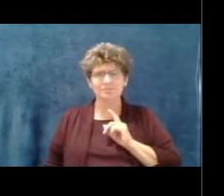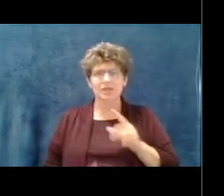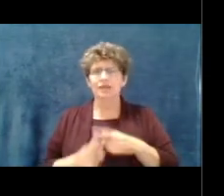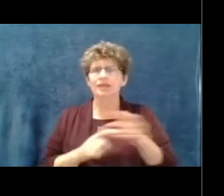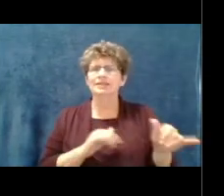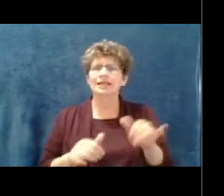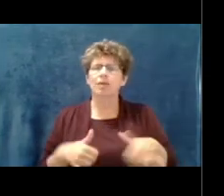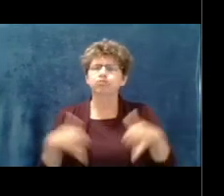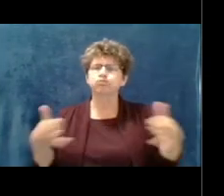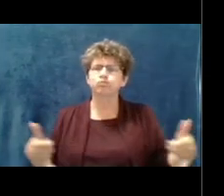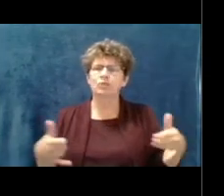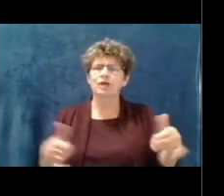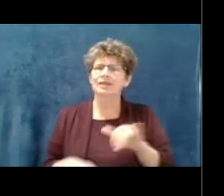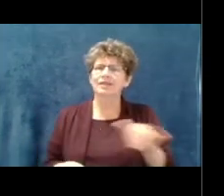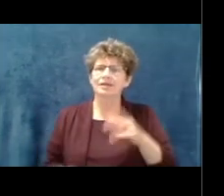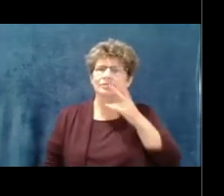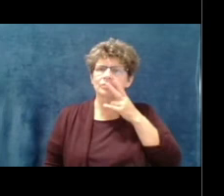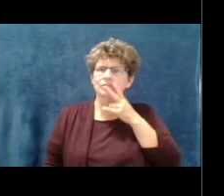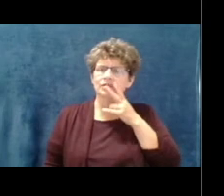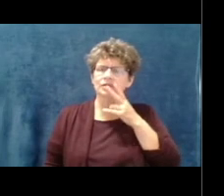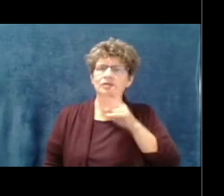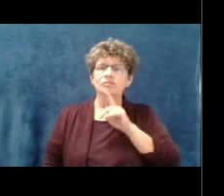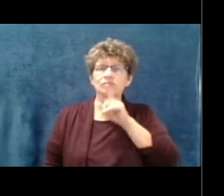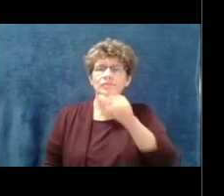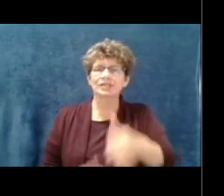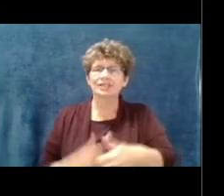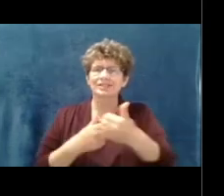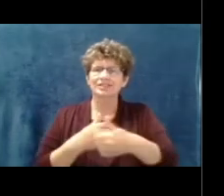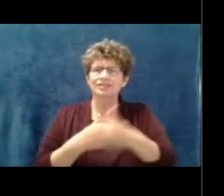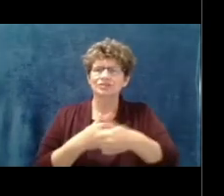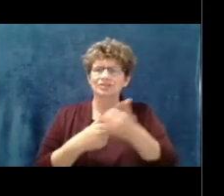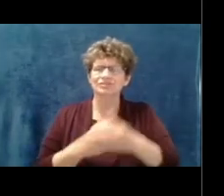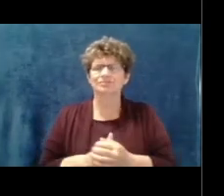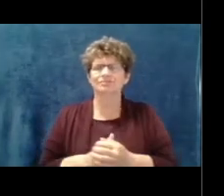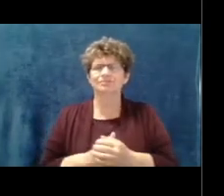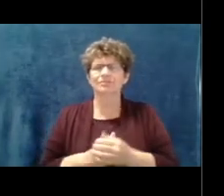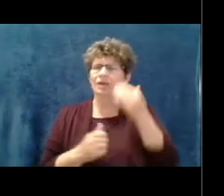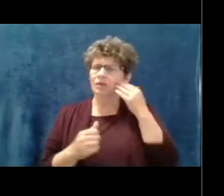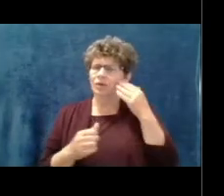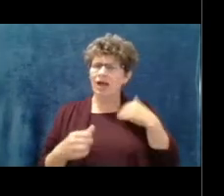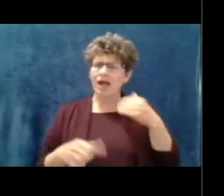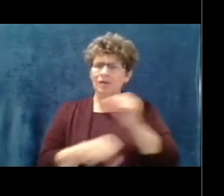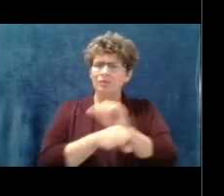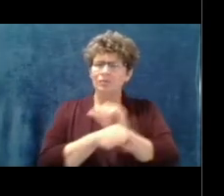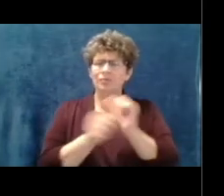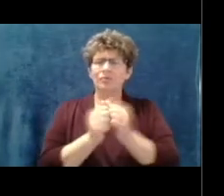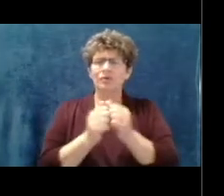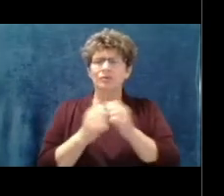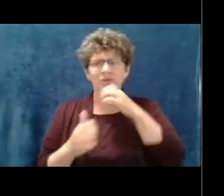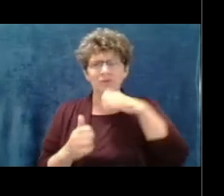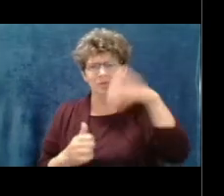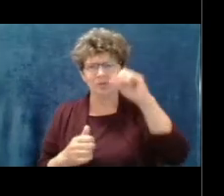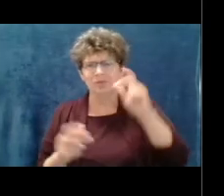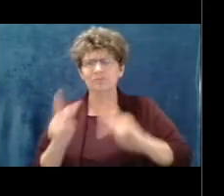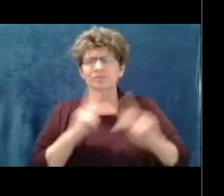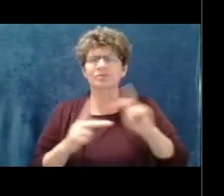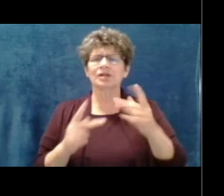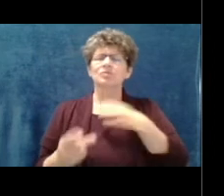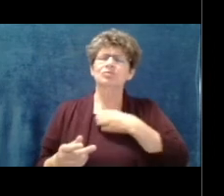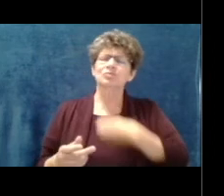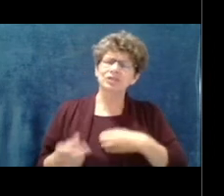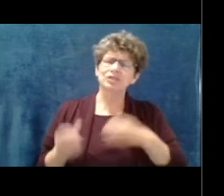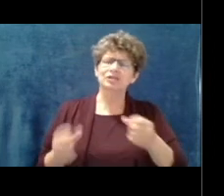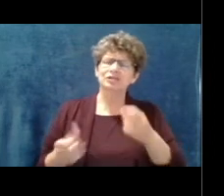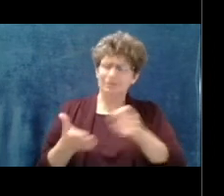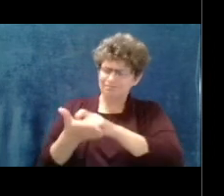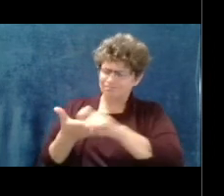in older folks, whoever, I really wish that I could just prescribe a friend, that there was a way to make this a little bit easier in society for people, because I'll tell you that